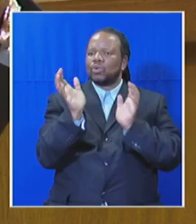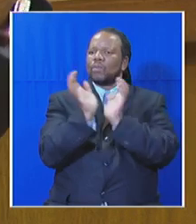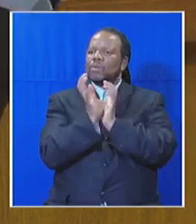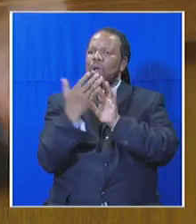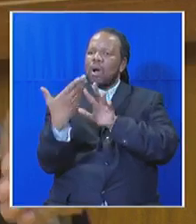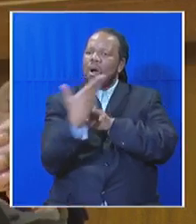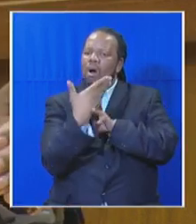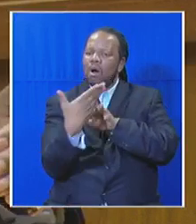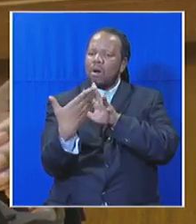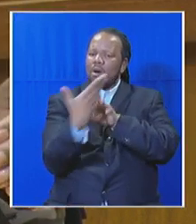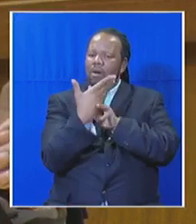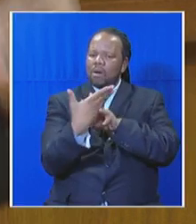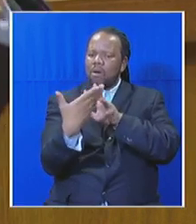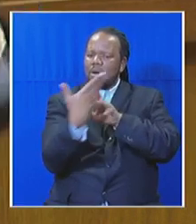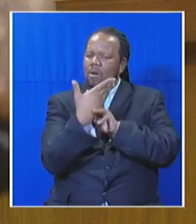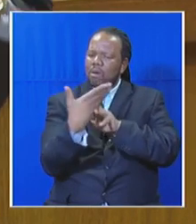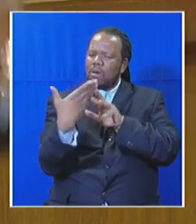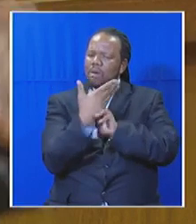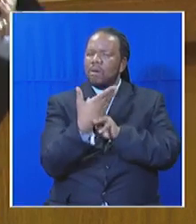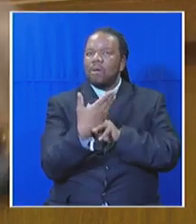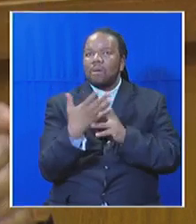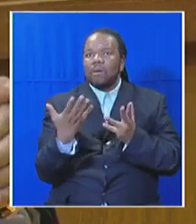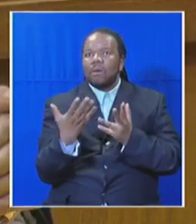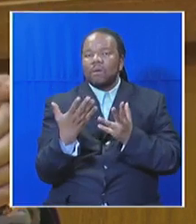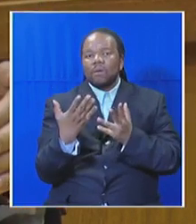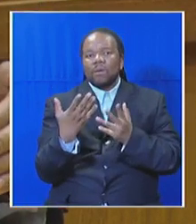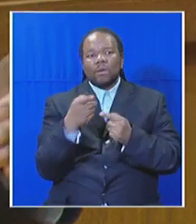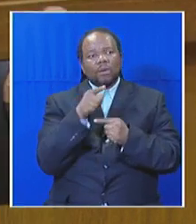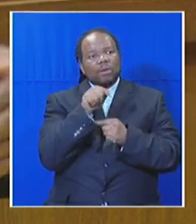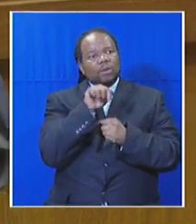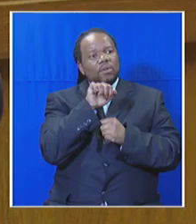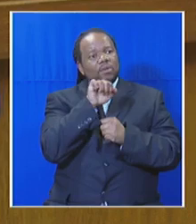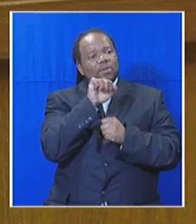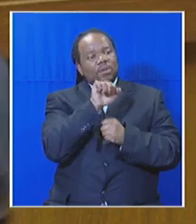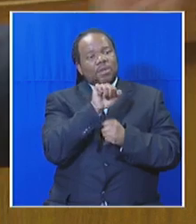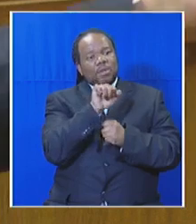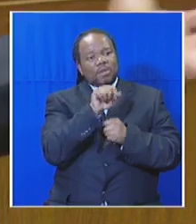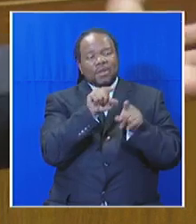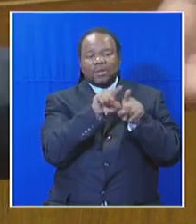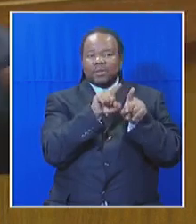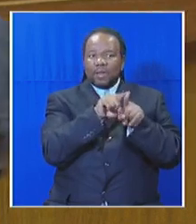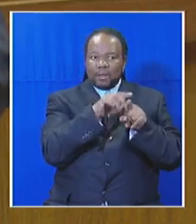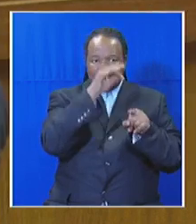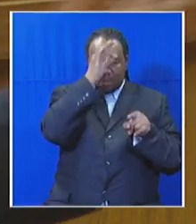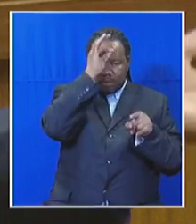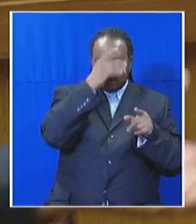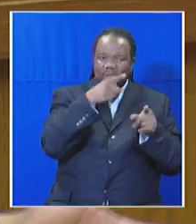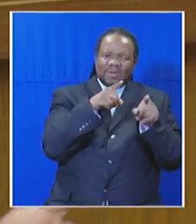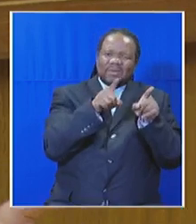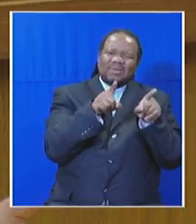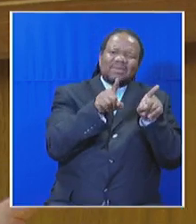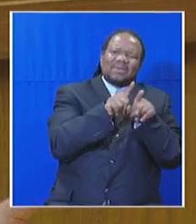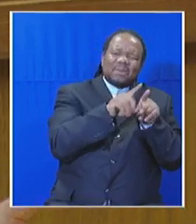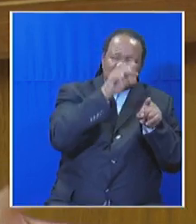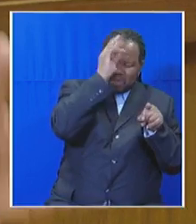Because the heckling was as if the police came and just mauled the people who were just innocently